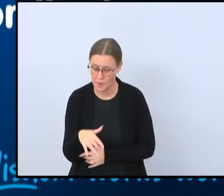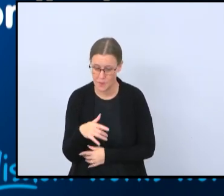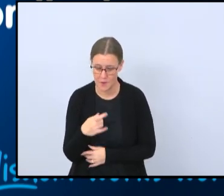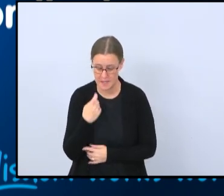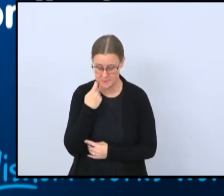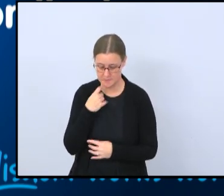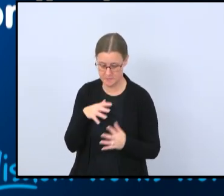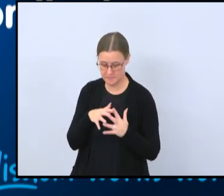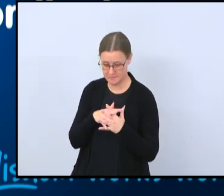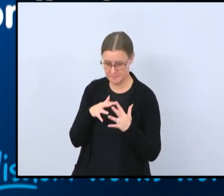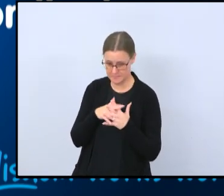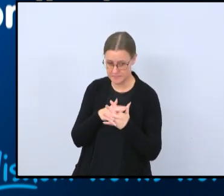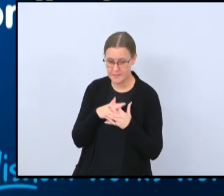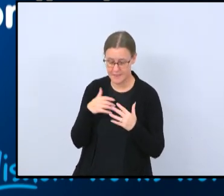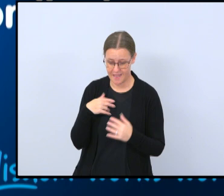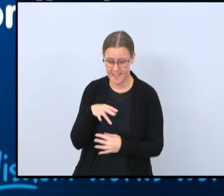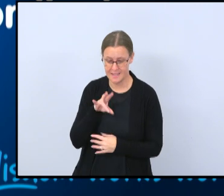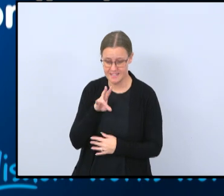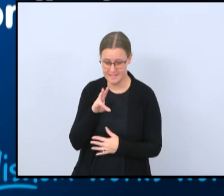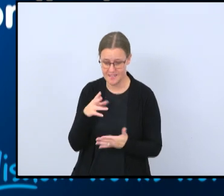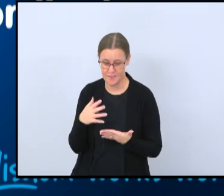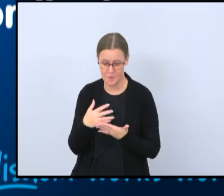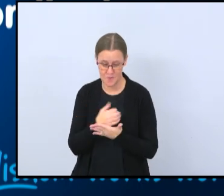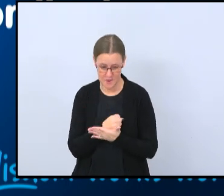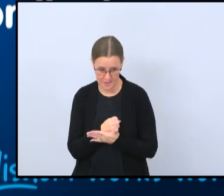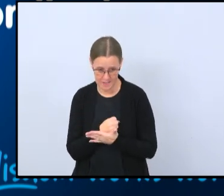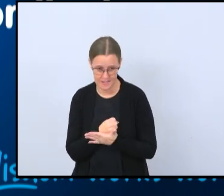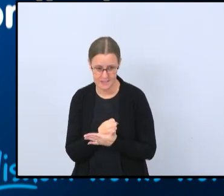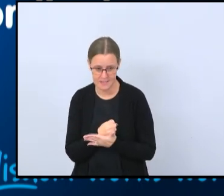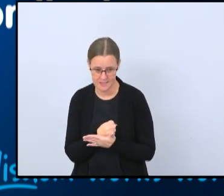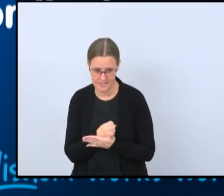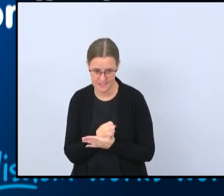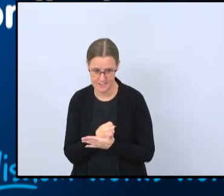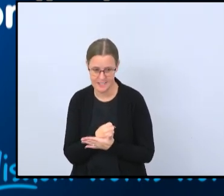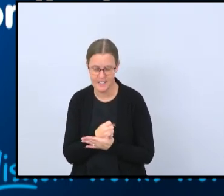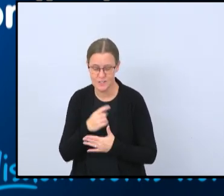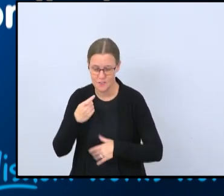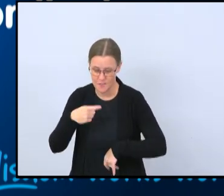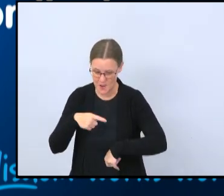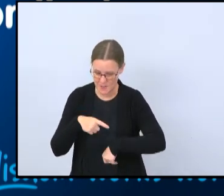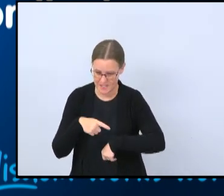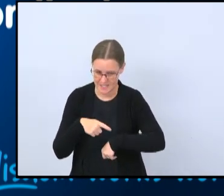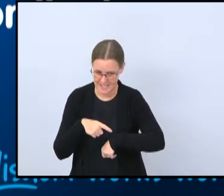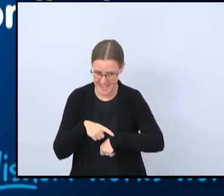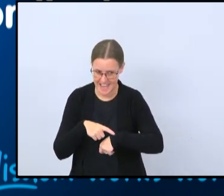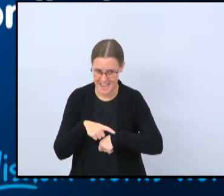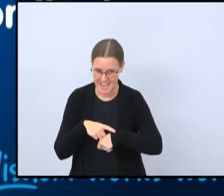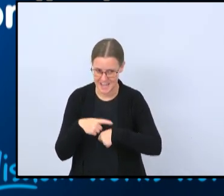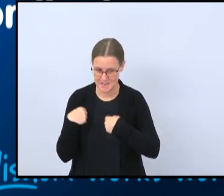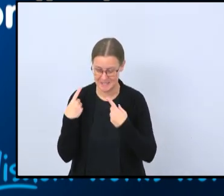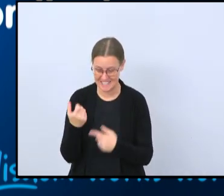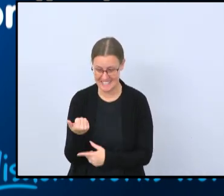School football, the team achieved more than 7 wins, marking the first time in the program had reached this milestone since the